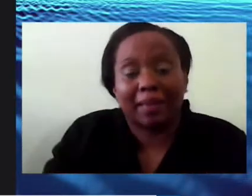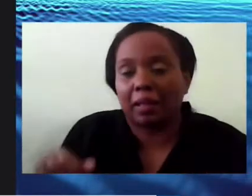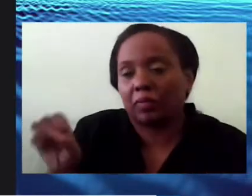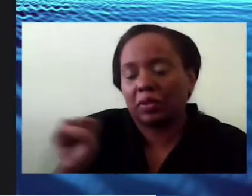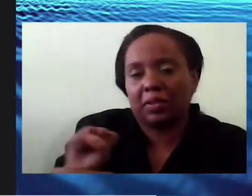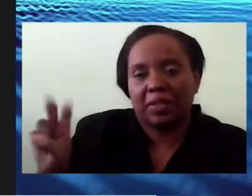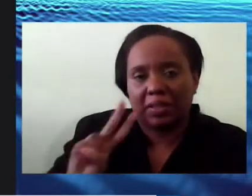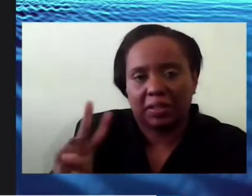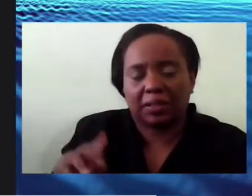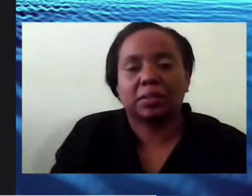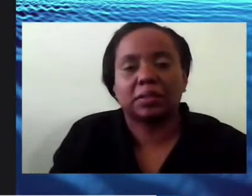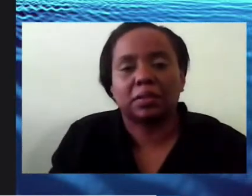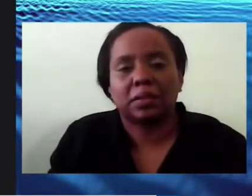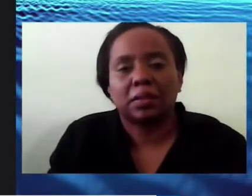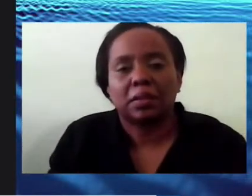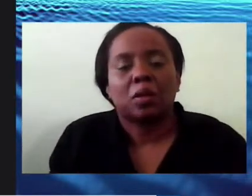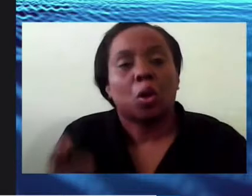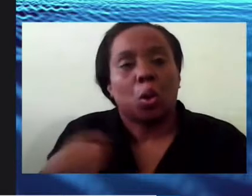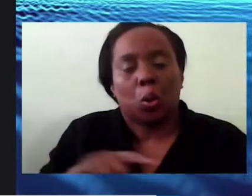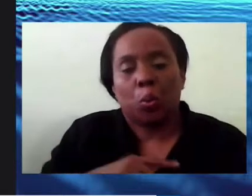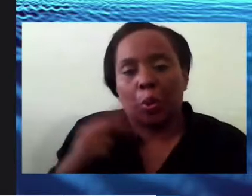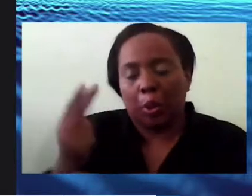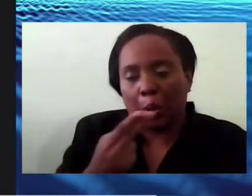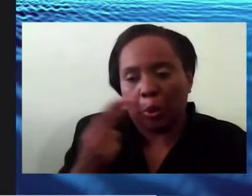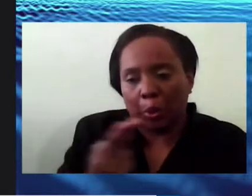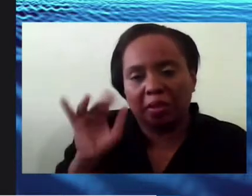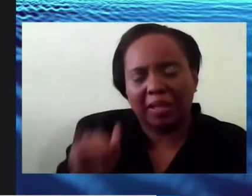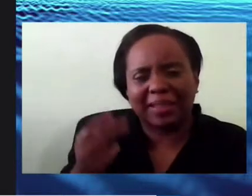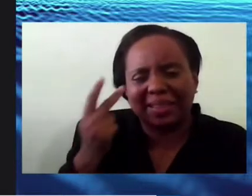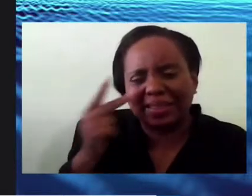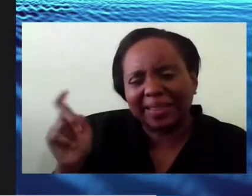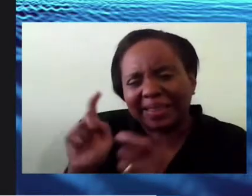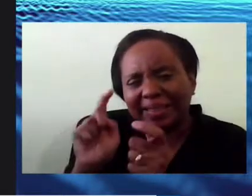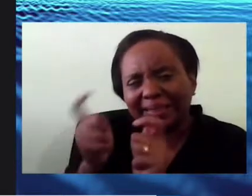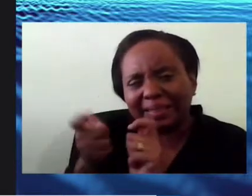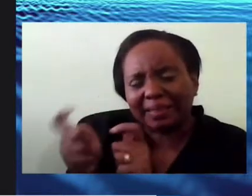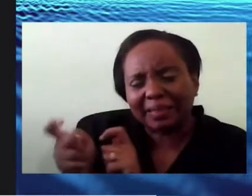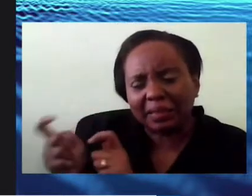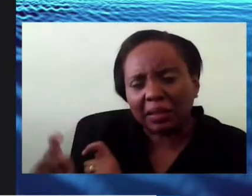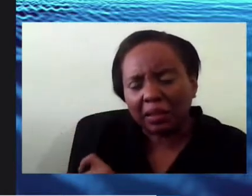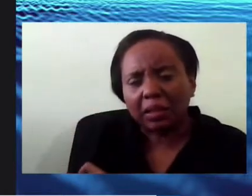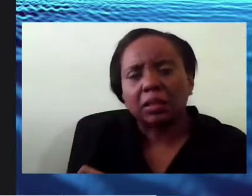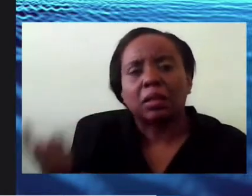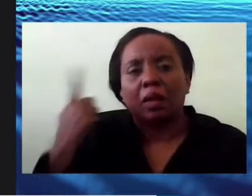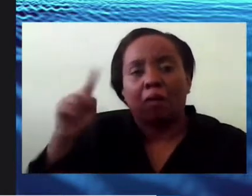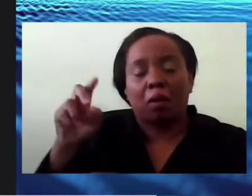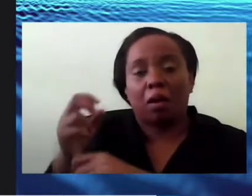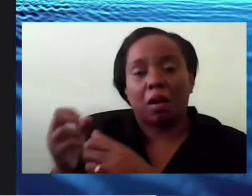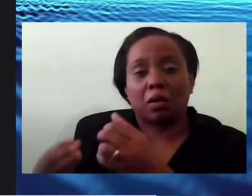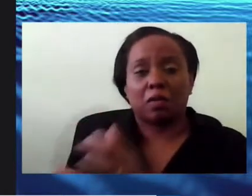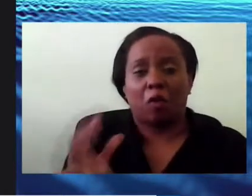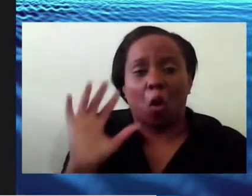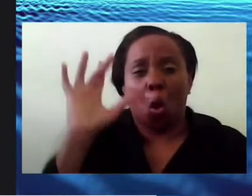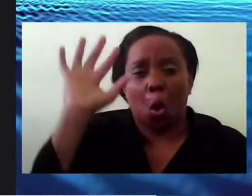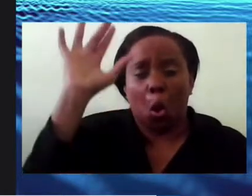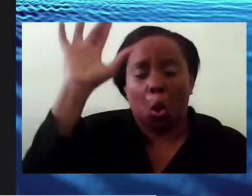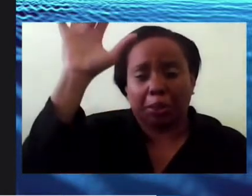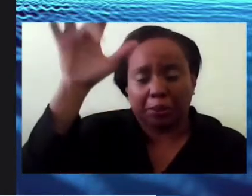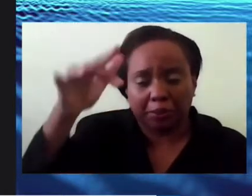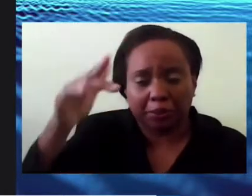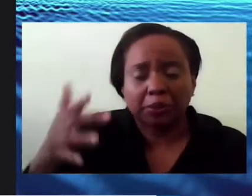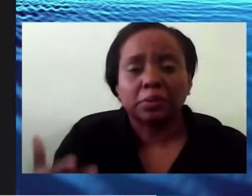our little arsenal to monitor the changes in activity at the volcano. So it means